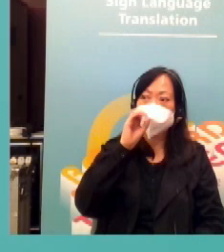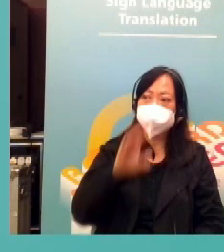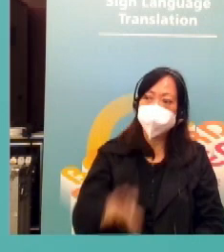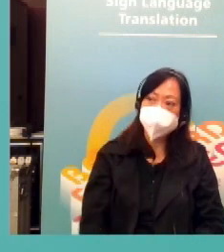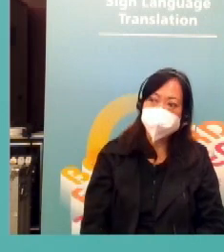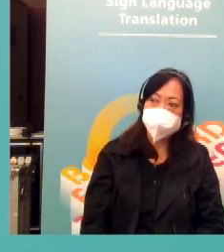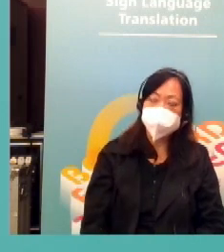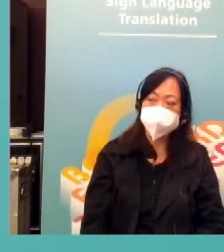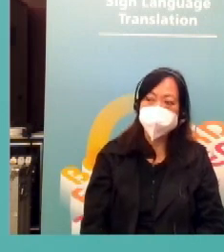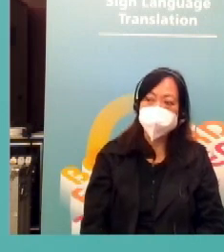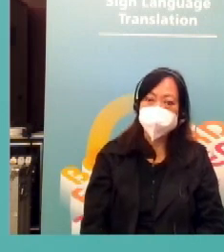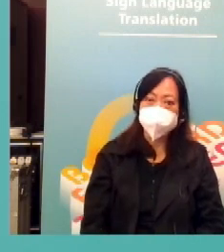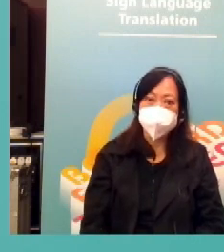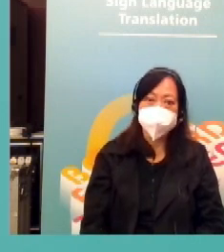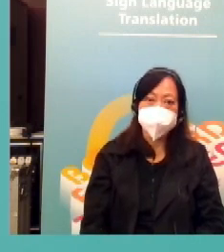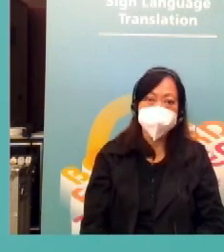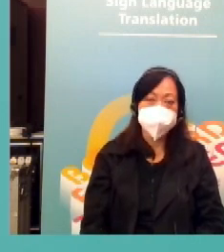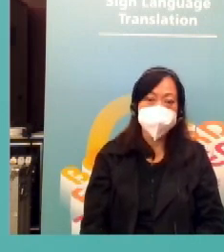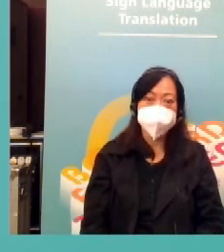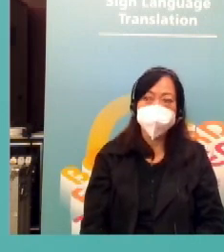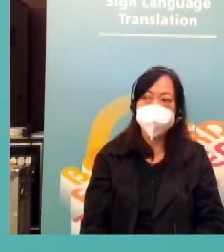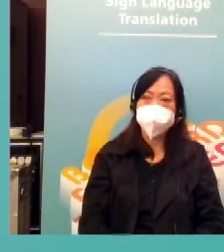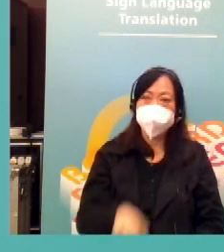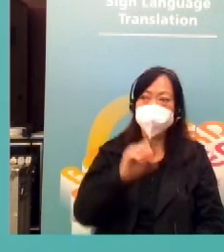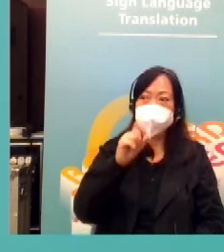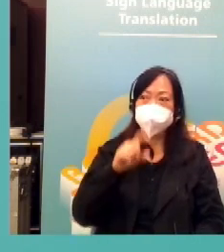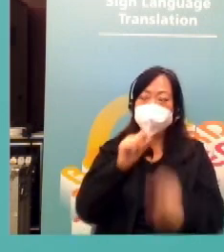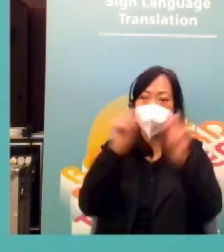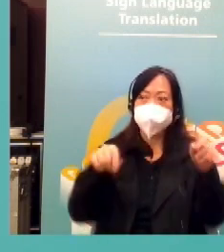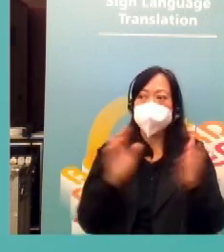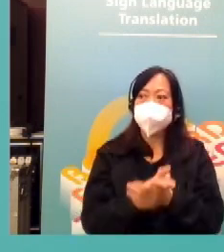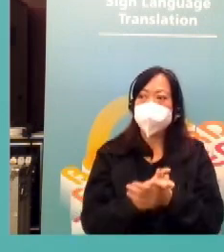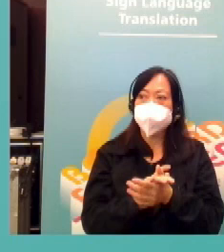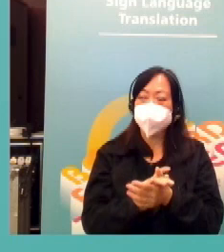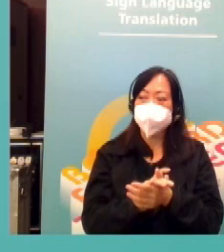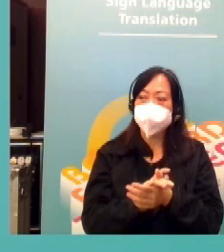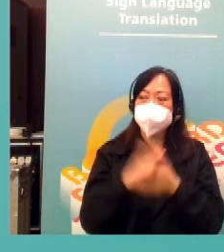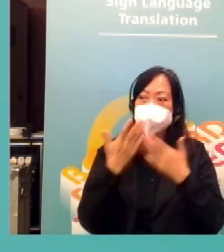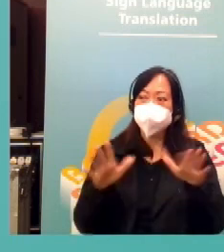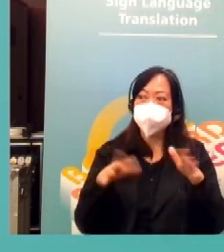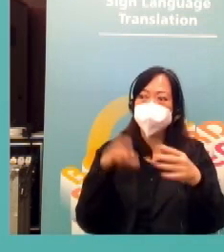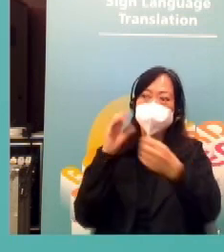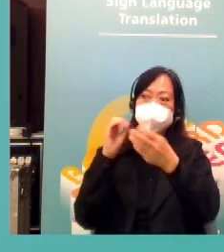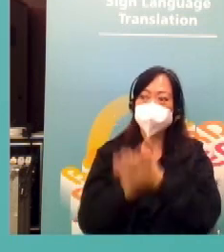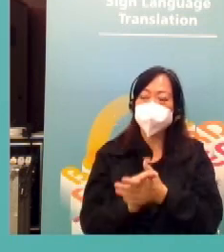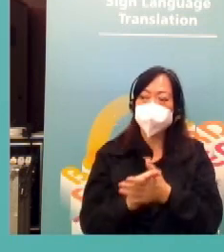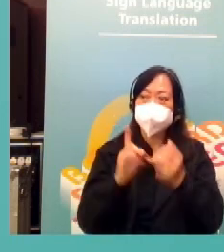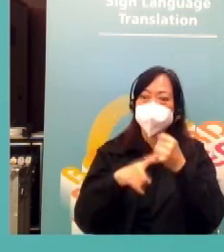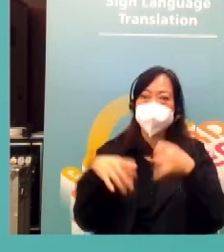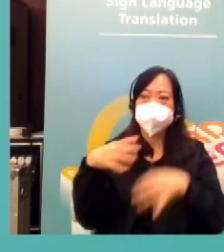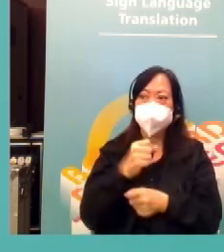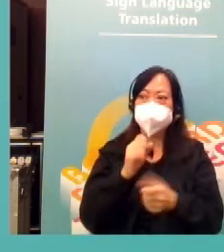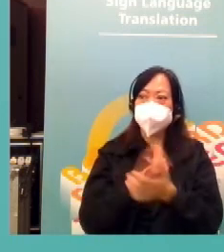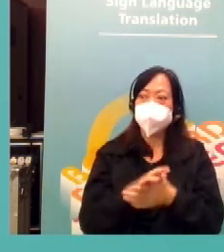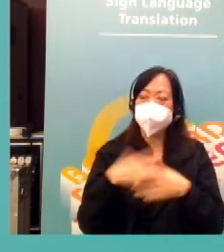panel on one question actually from our online audience. To wrap up, we talk about public-private partnership. We talk